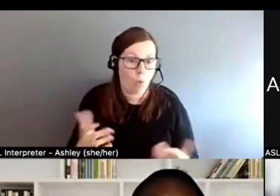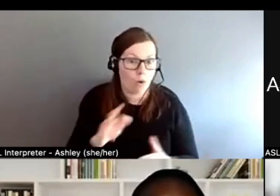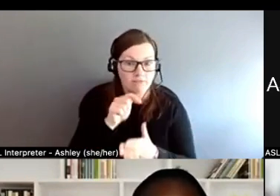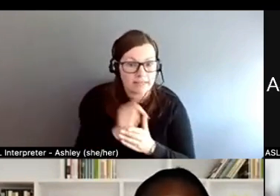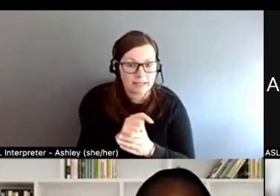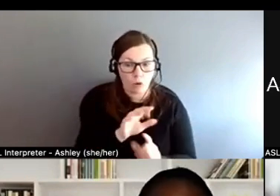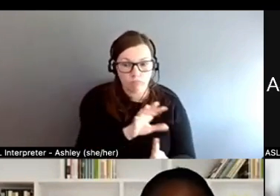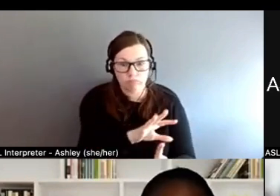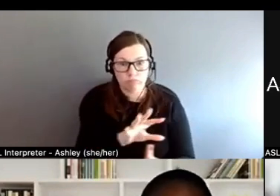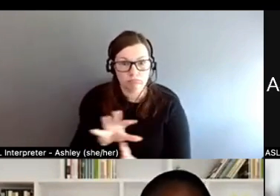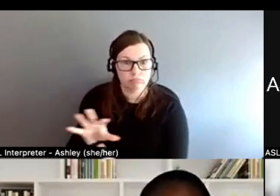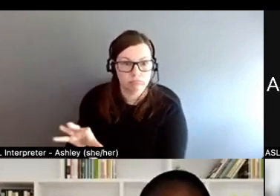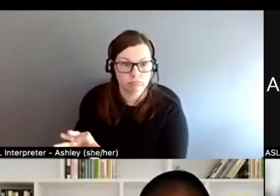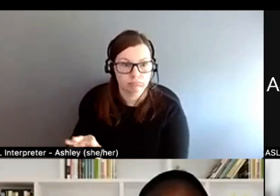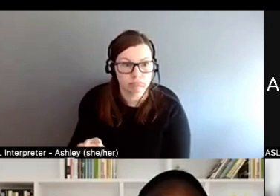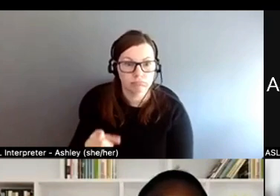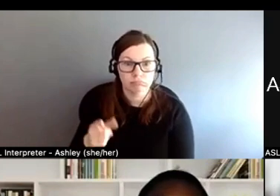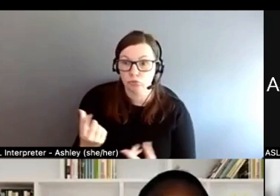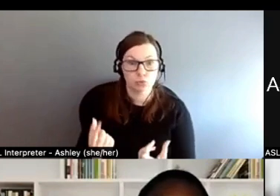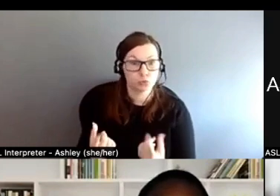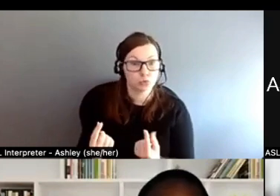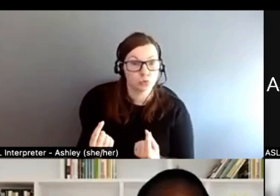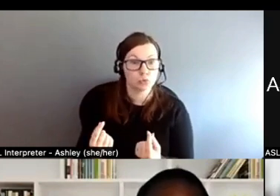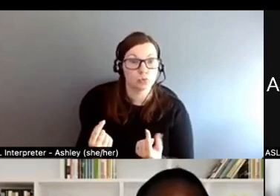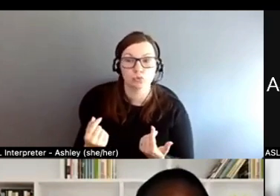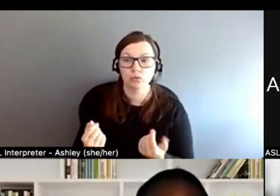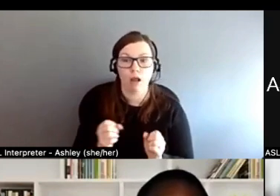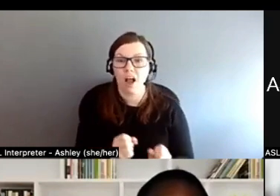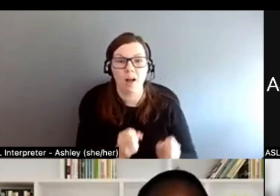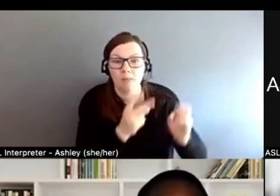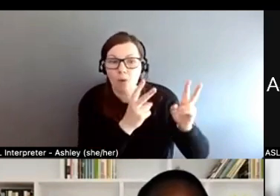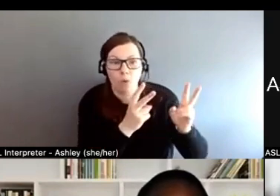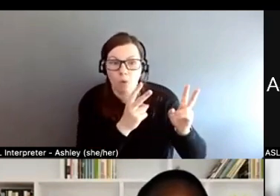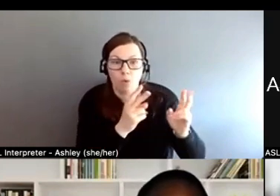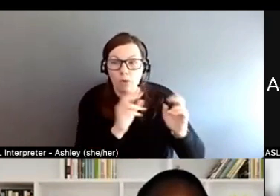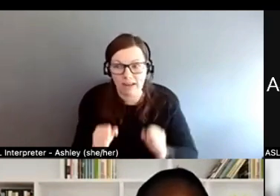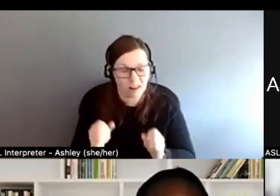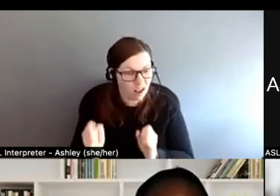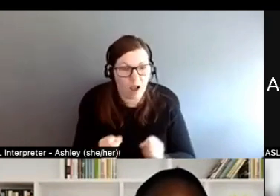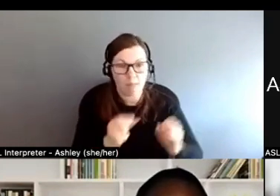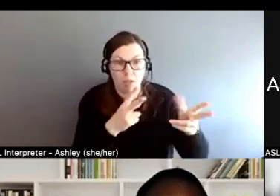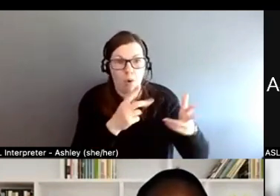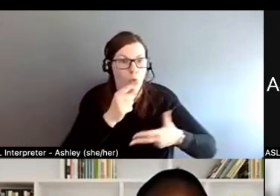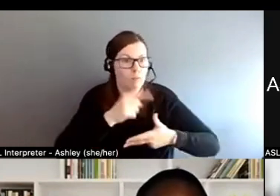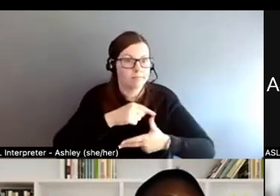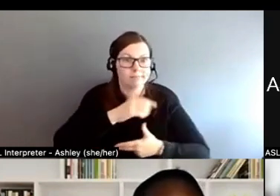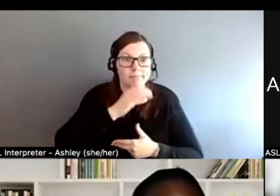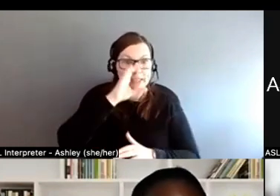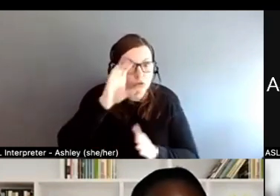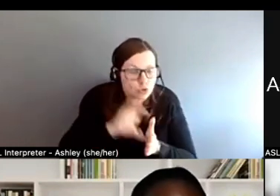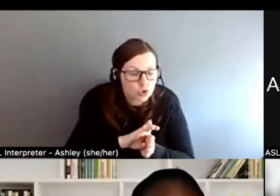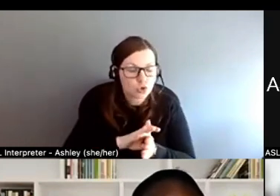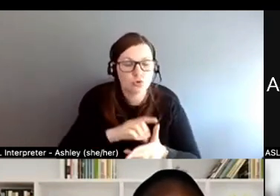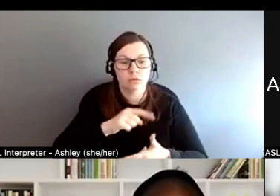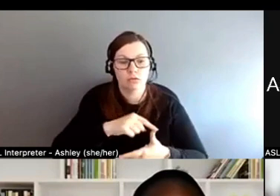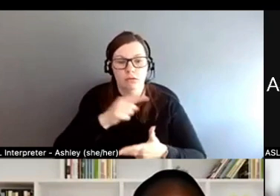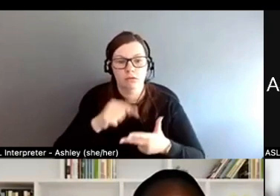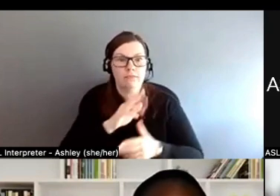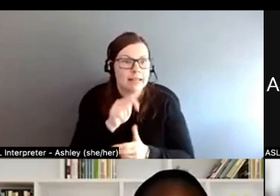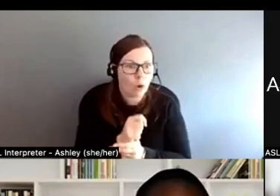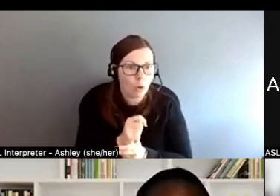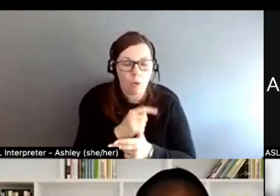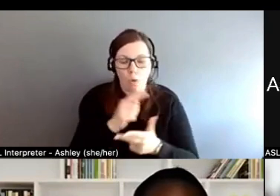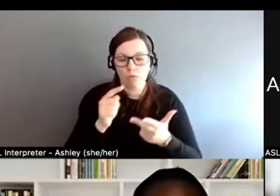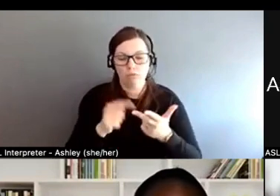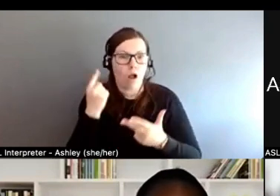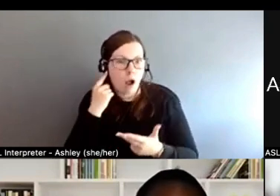an upload feature Yeah, where you can upload images, you can upload audio, you can upload video. So you would